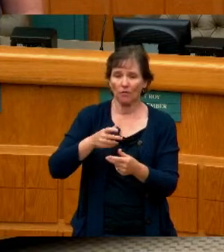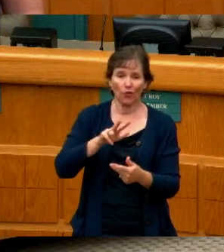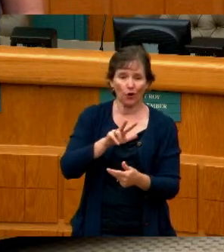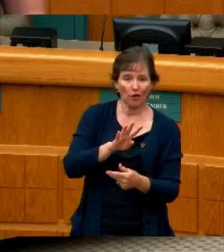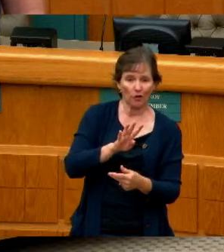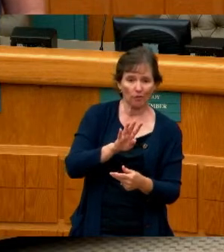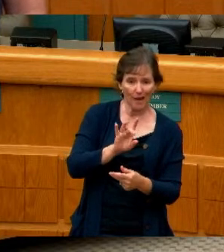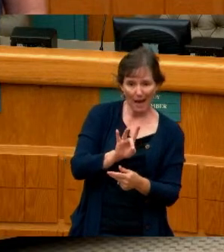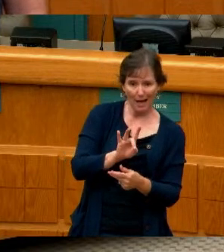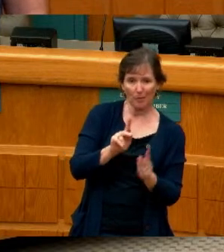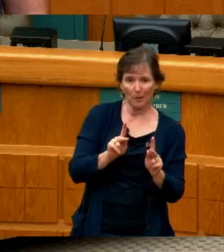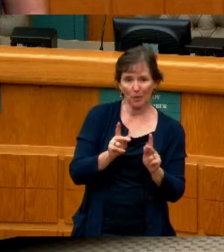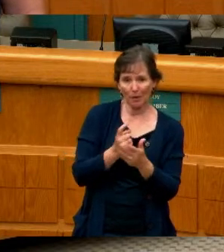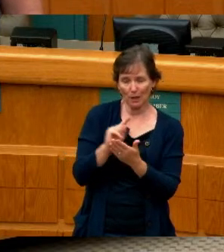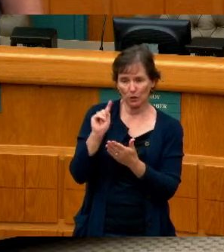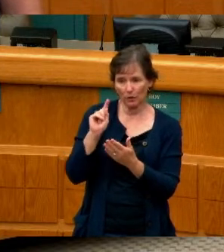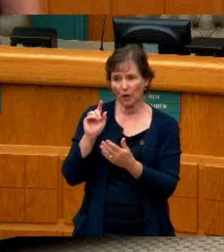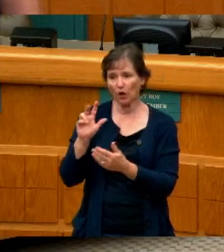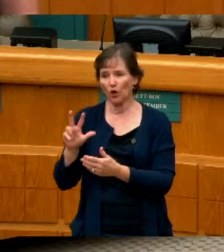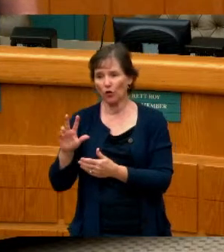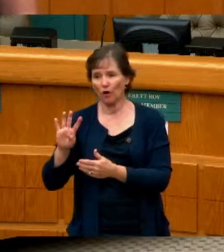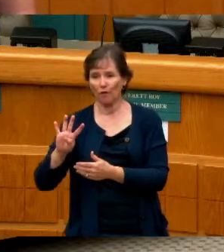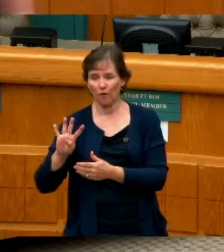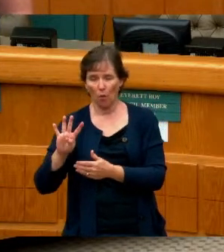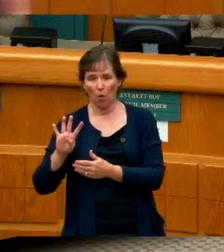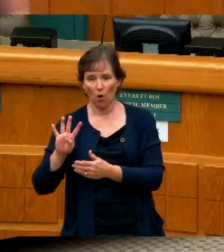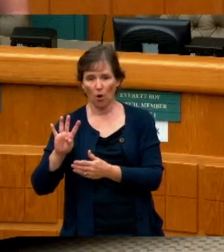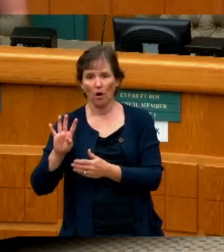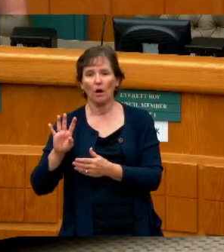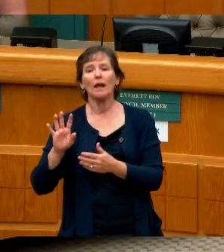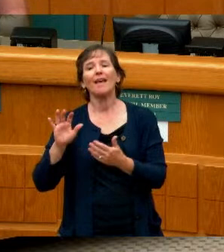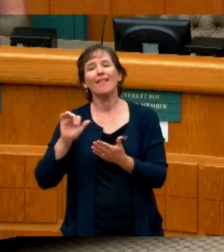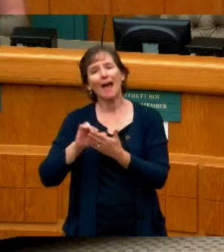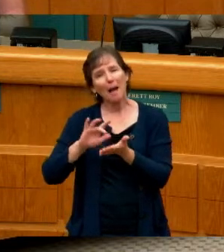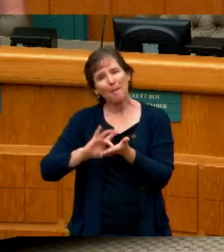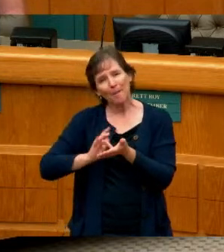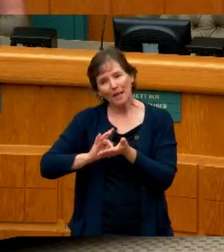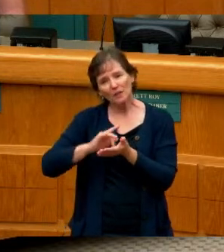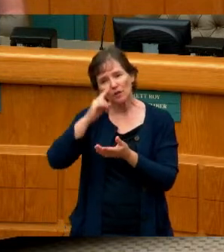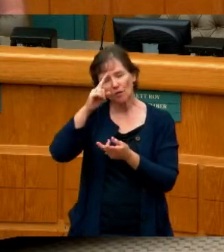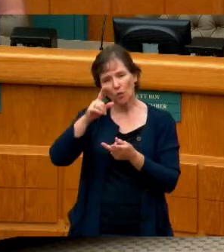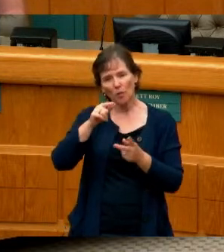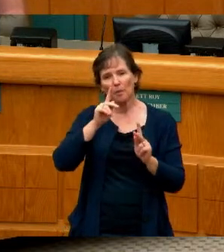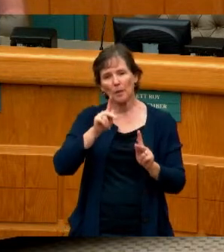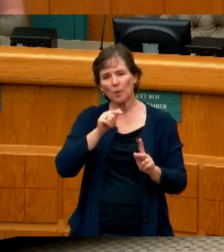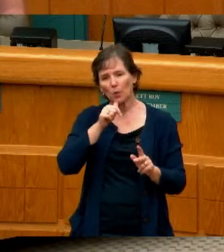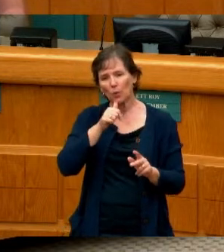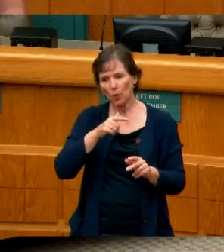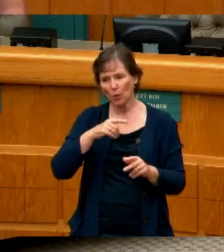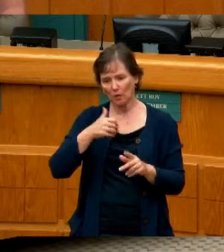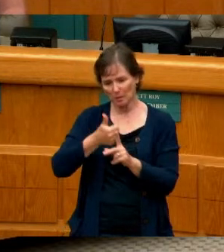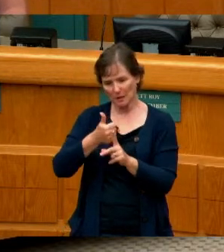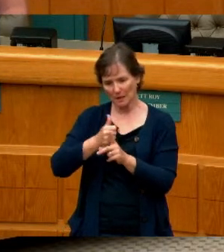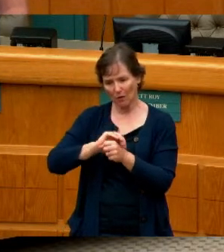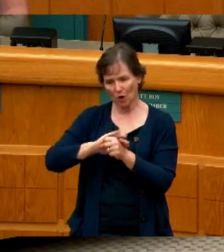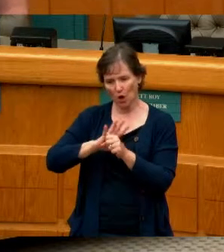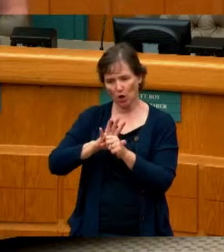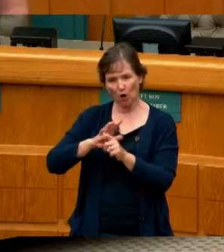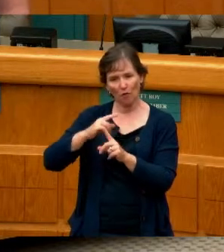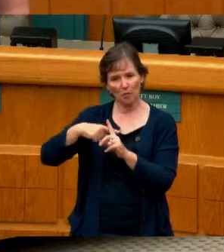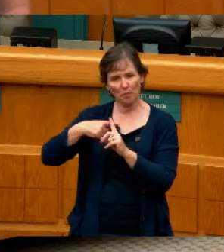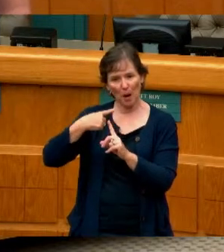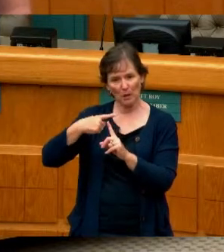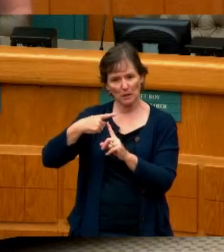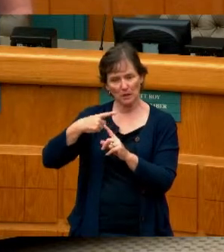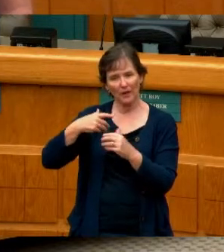34 doses. So that's as many people as you can treat, just those numbers. And so it's specific